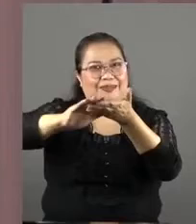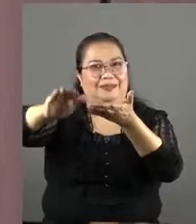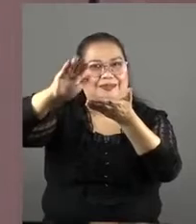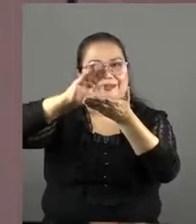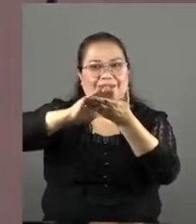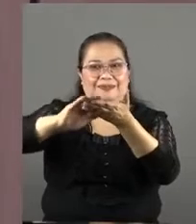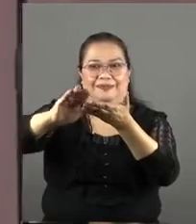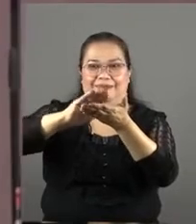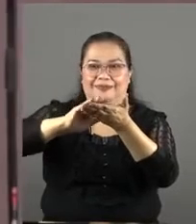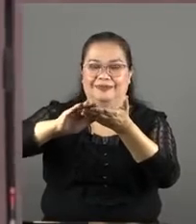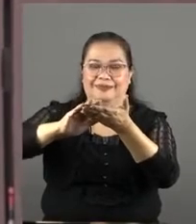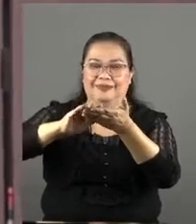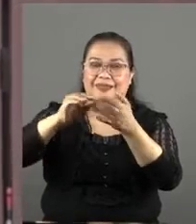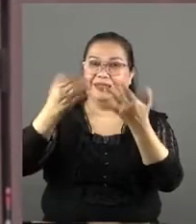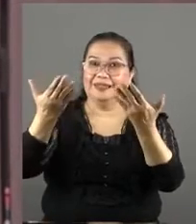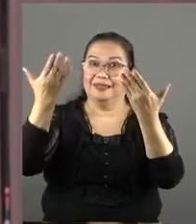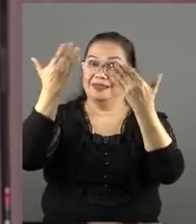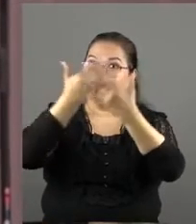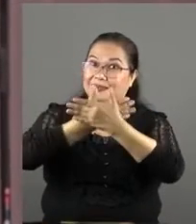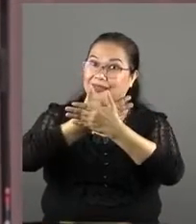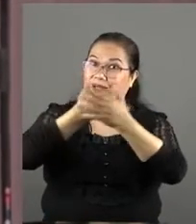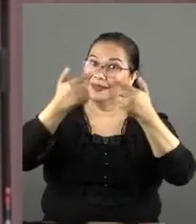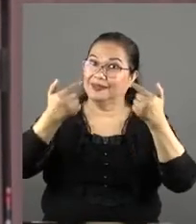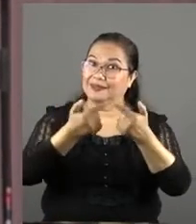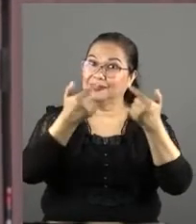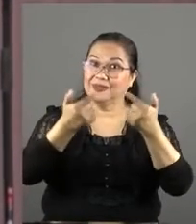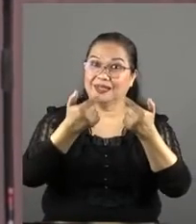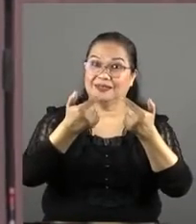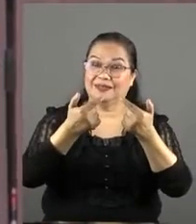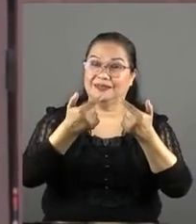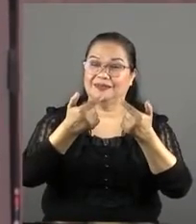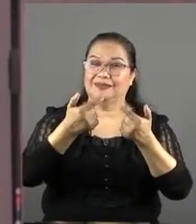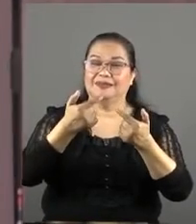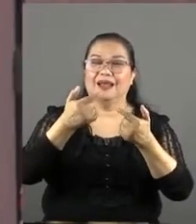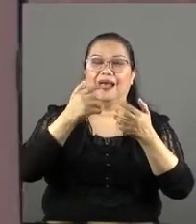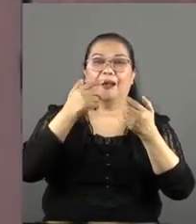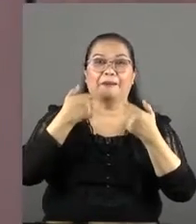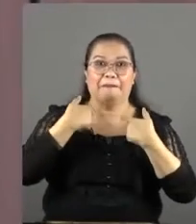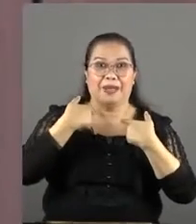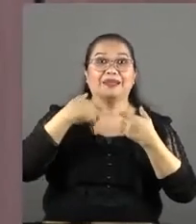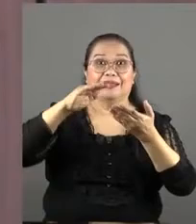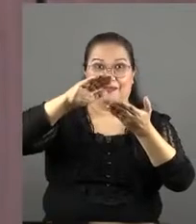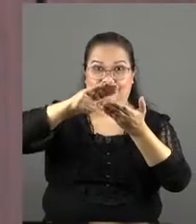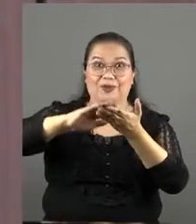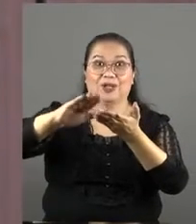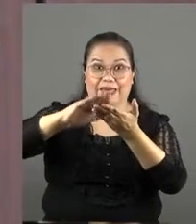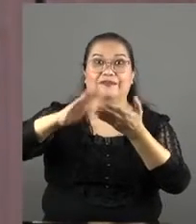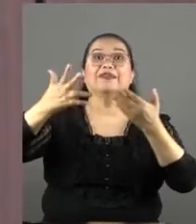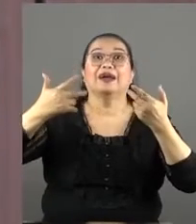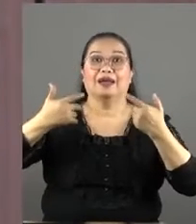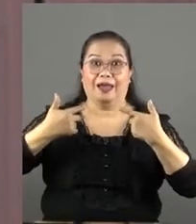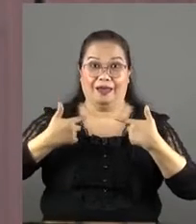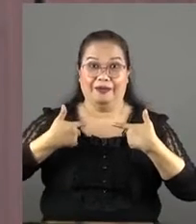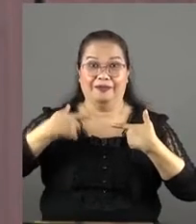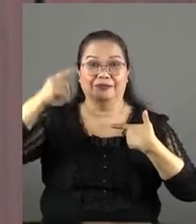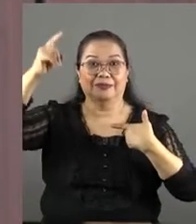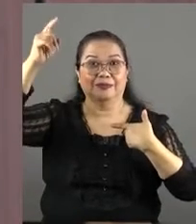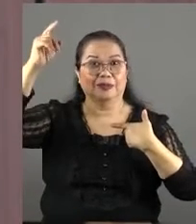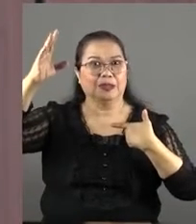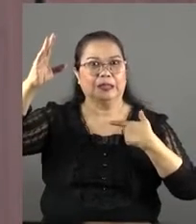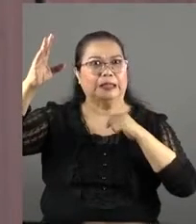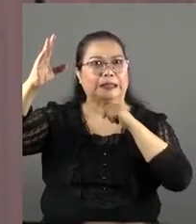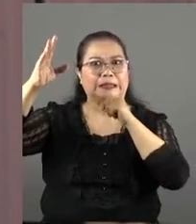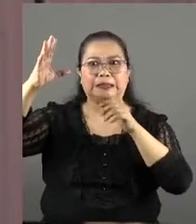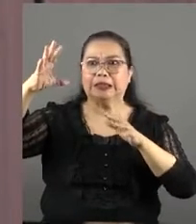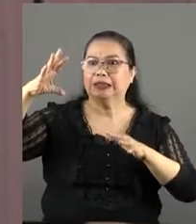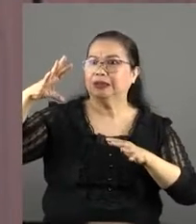Here is the darkness of sin, but here's forgiveness. God is not